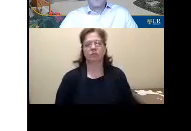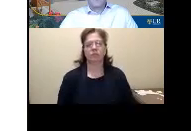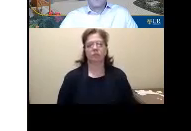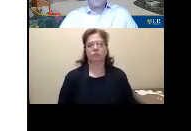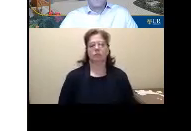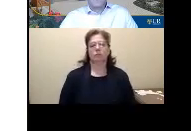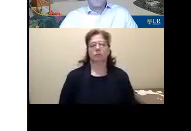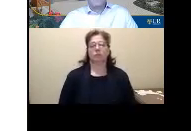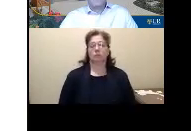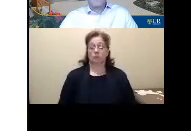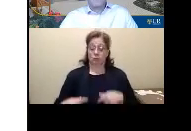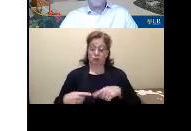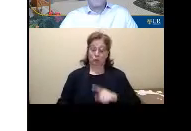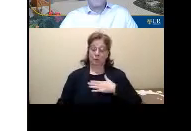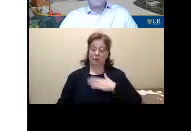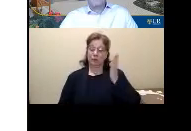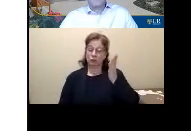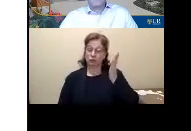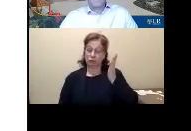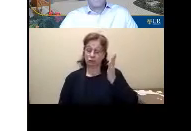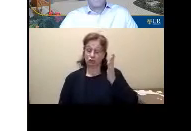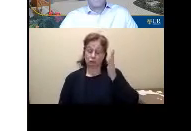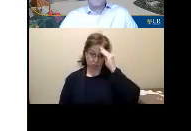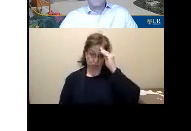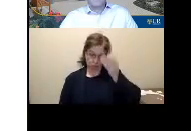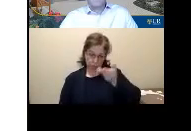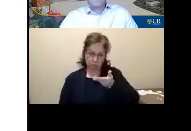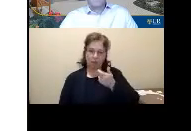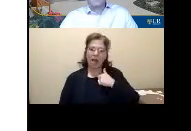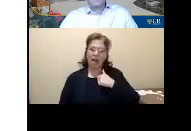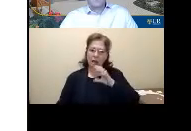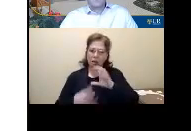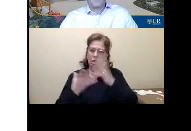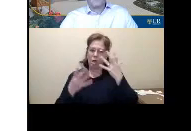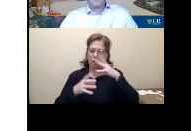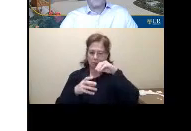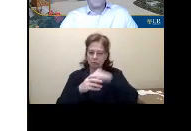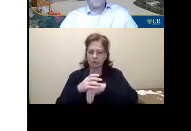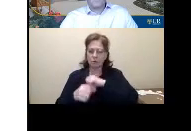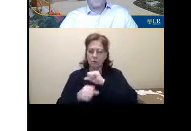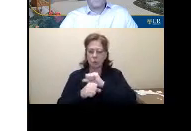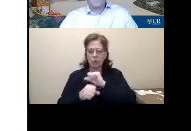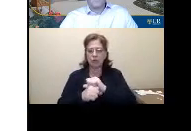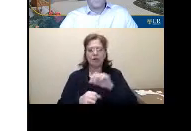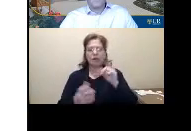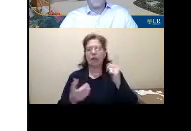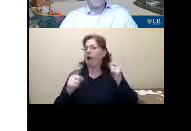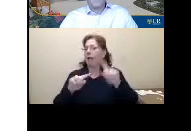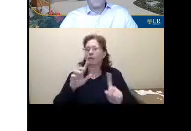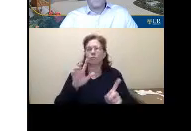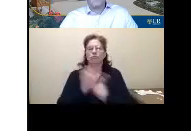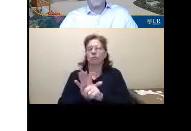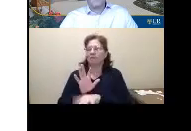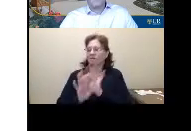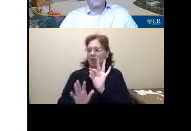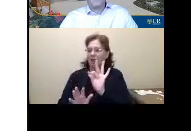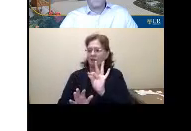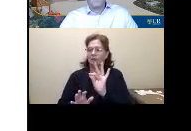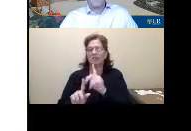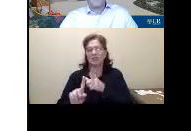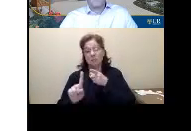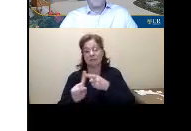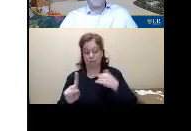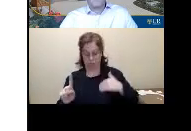introduction, you may have heard that I do a lot of work on incidental findings, the most common of which is lung nodules. And in order to get patients with lung nodules, this is